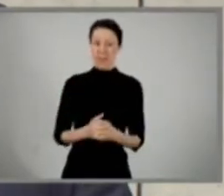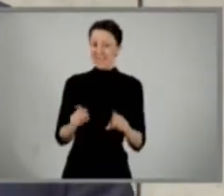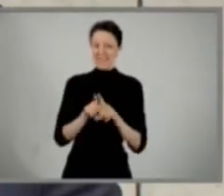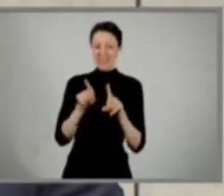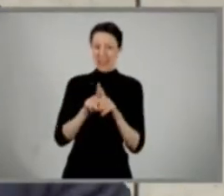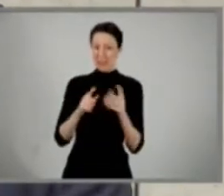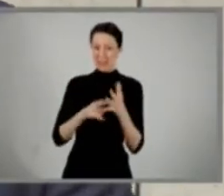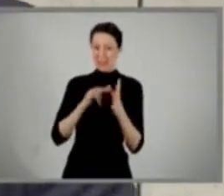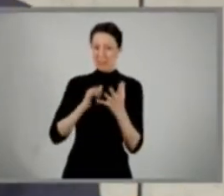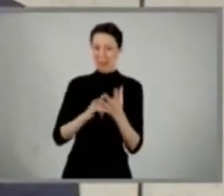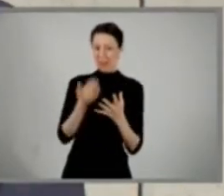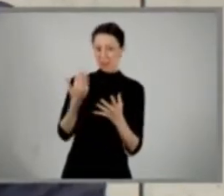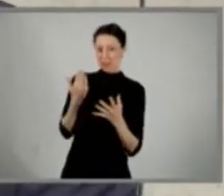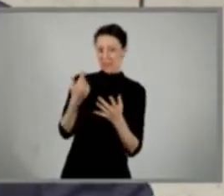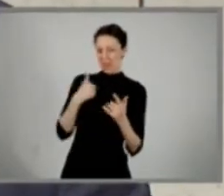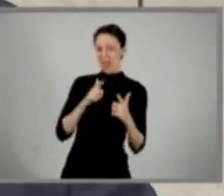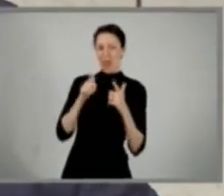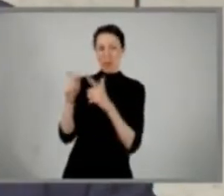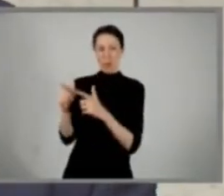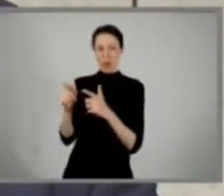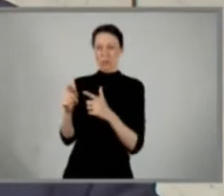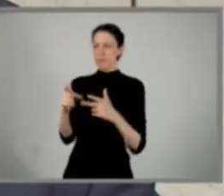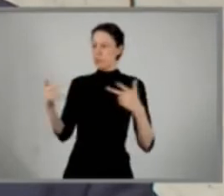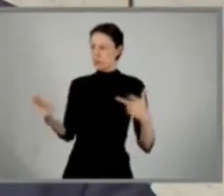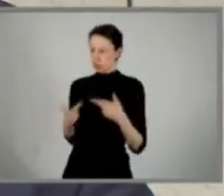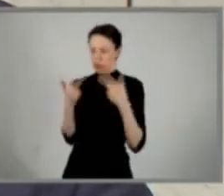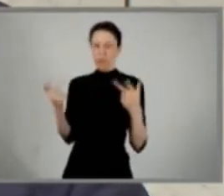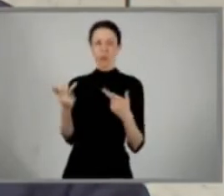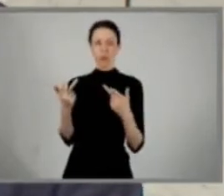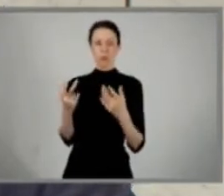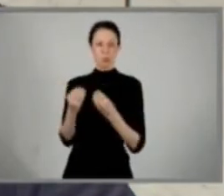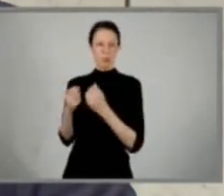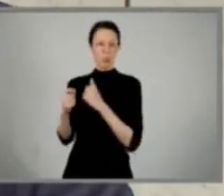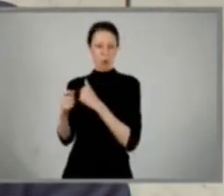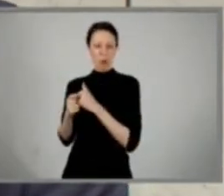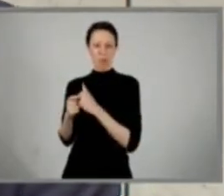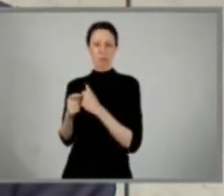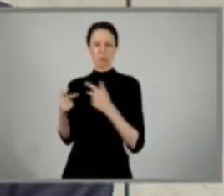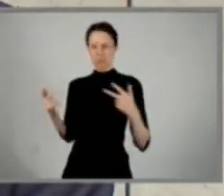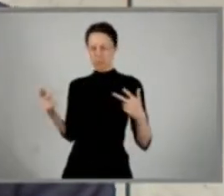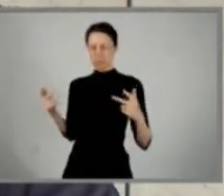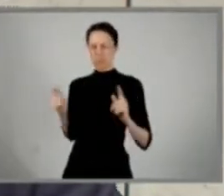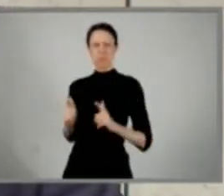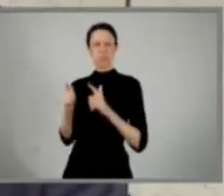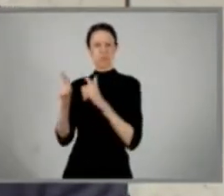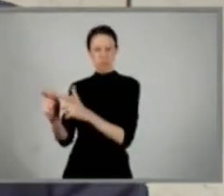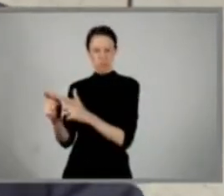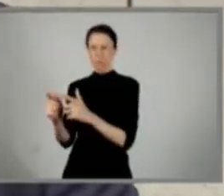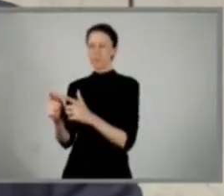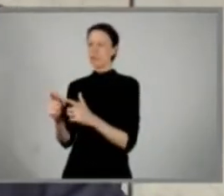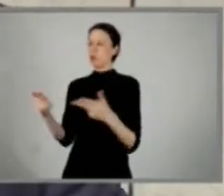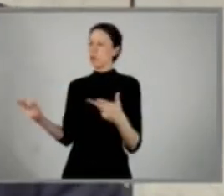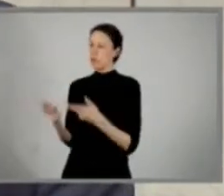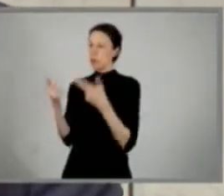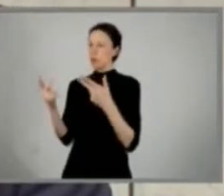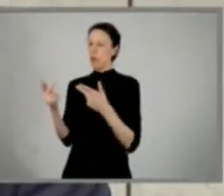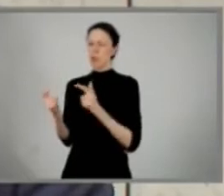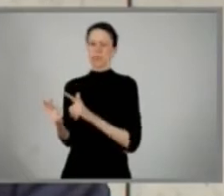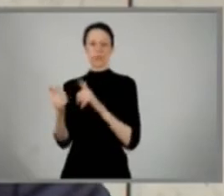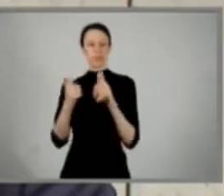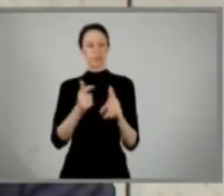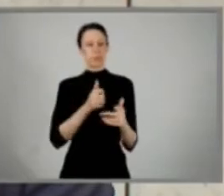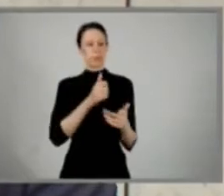restaurant and we did it, and then we went for a quiet little drink afterwards at a pub and did it as well. This becomes normal, but these